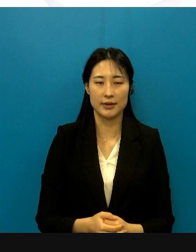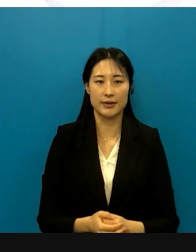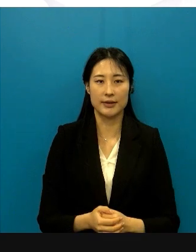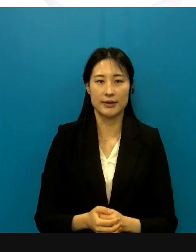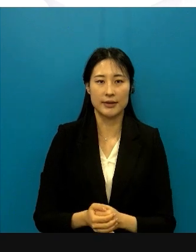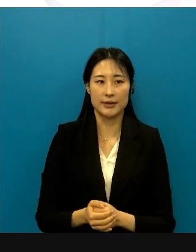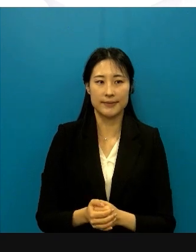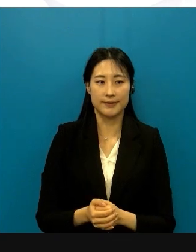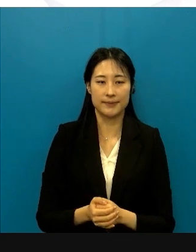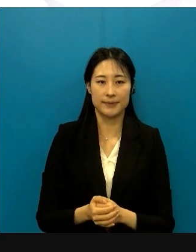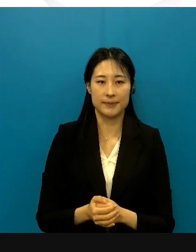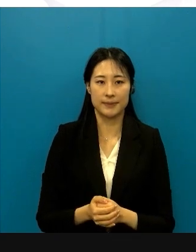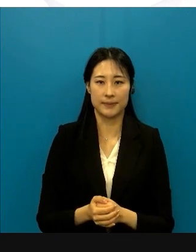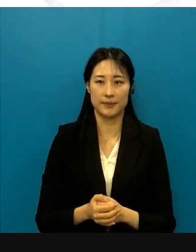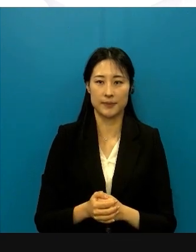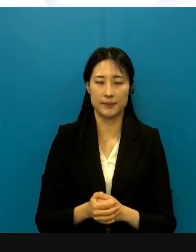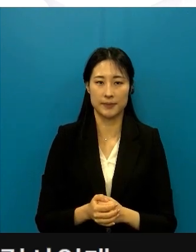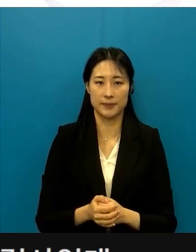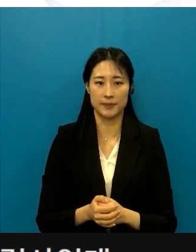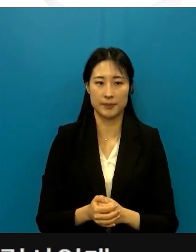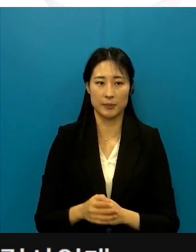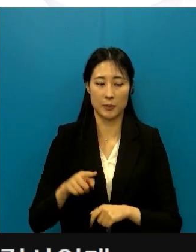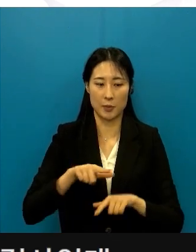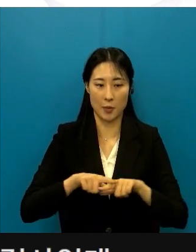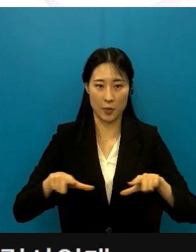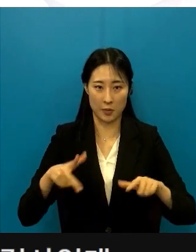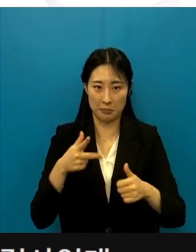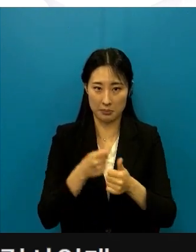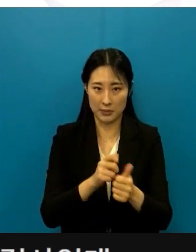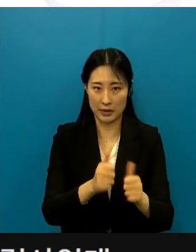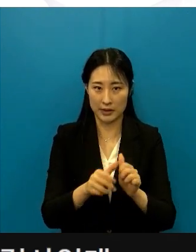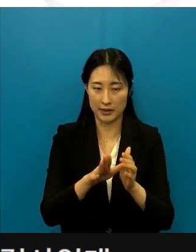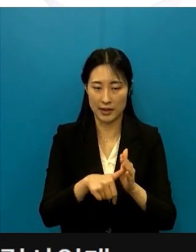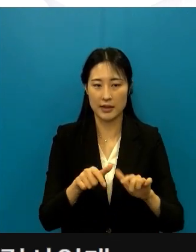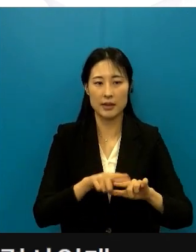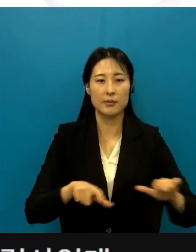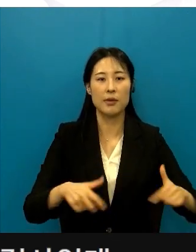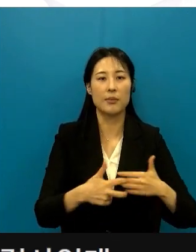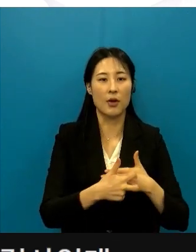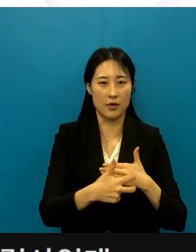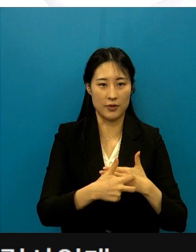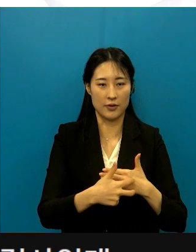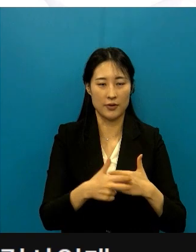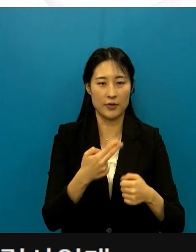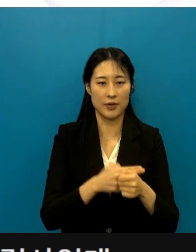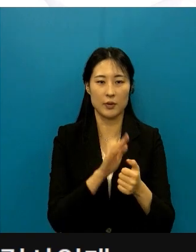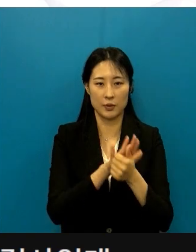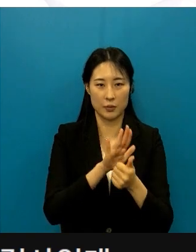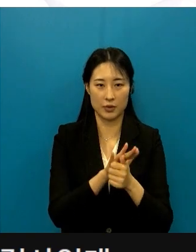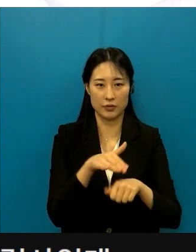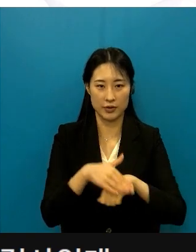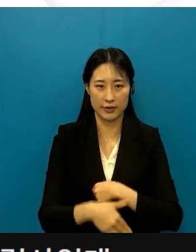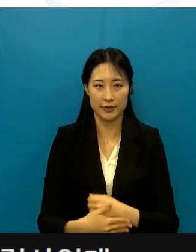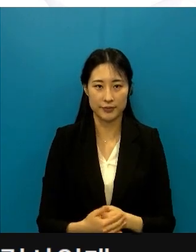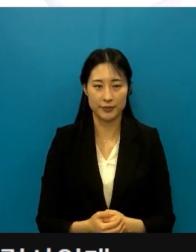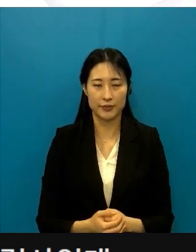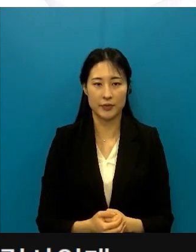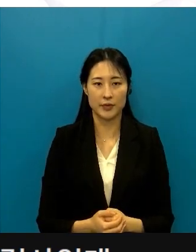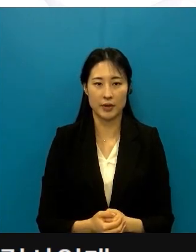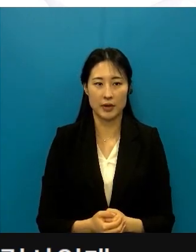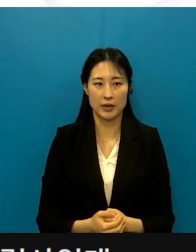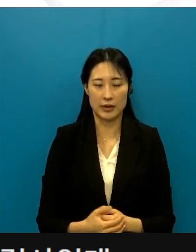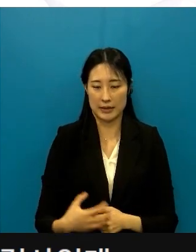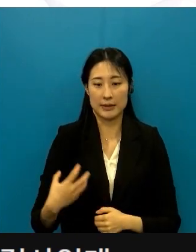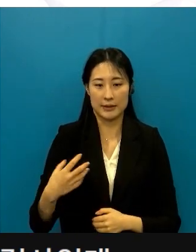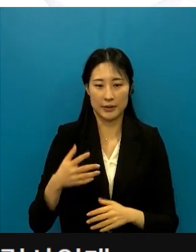English, the general practitioner of the patient. So everyone has a doctor, family doctor is